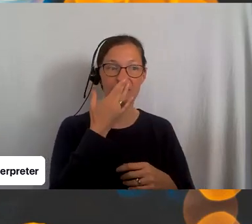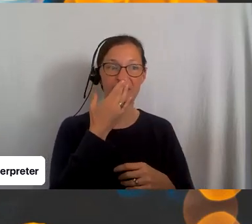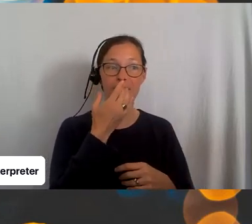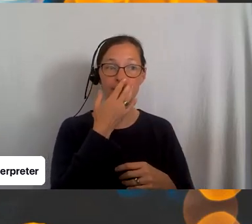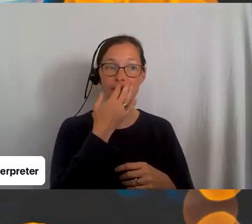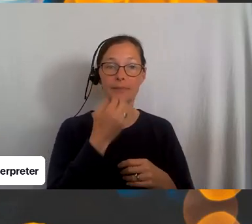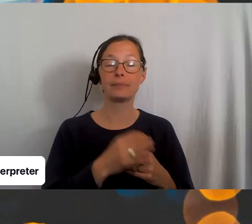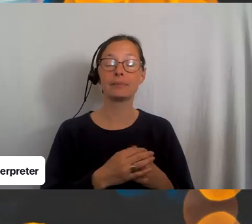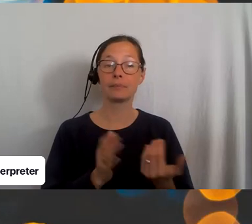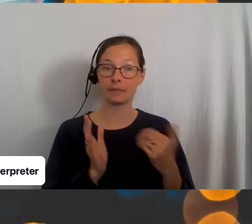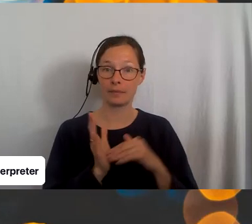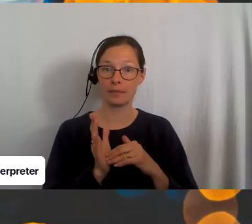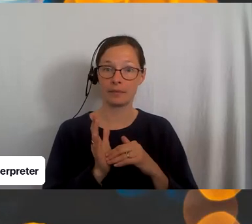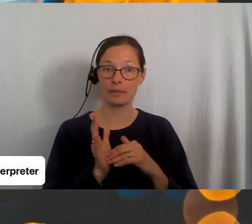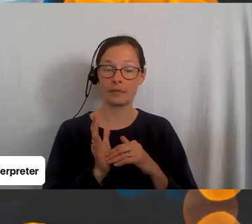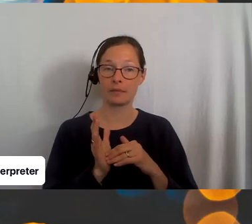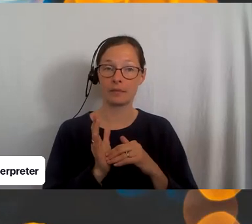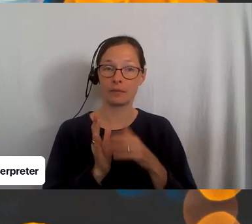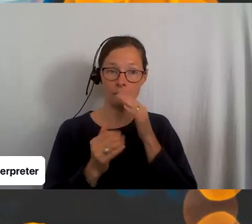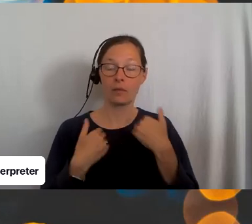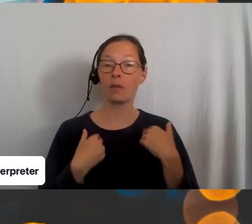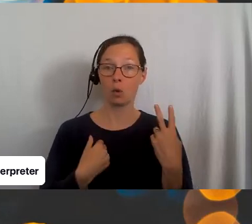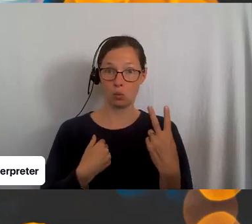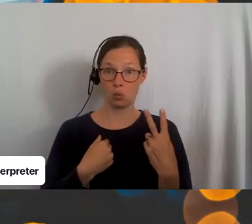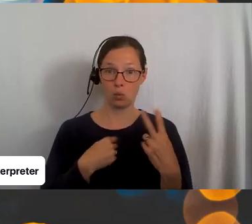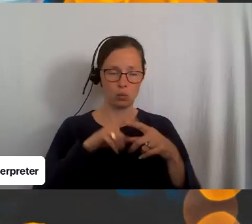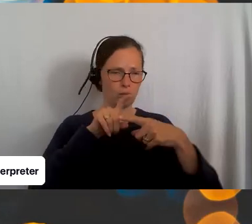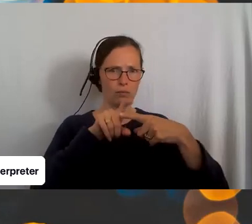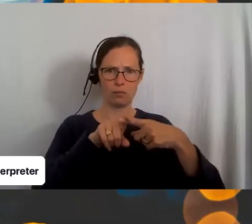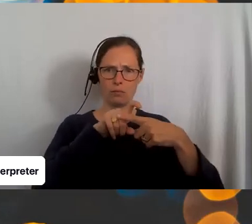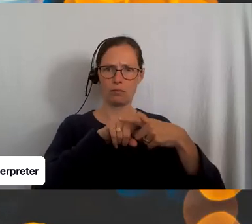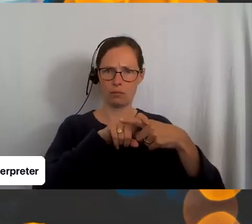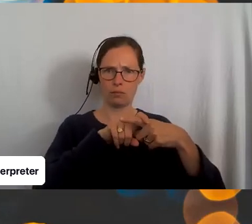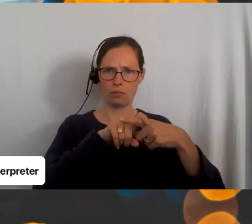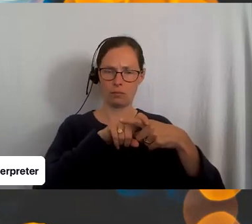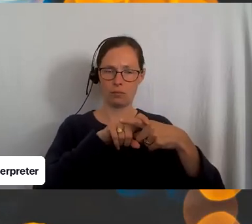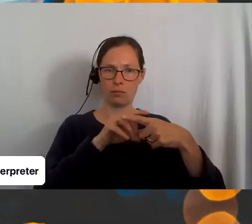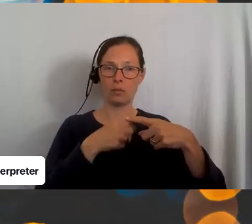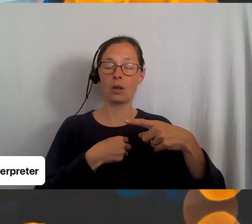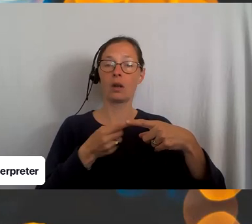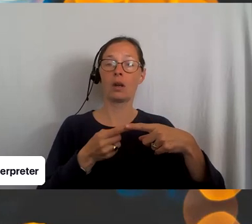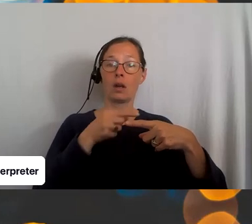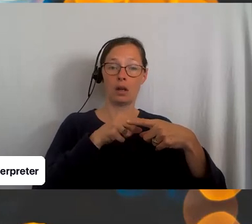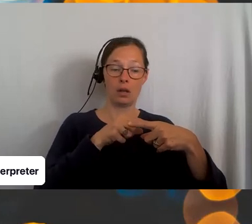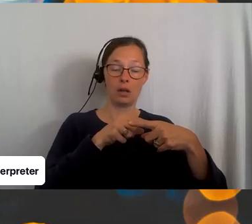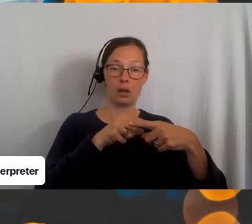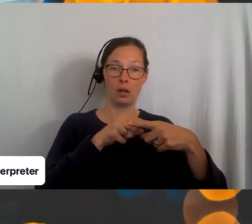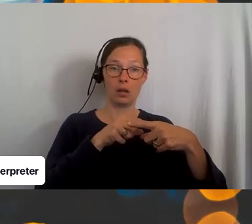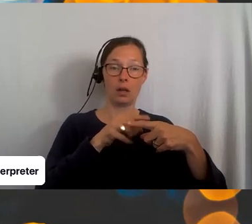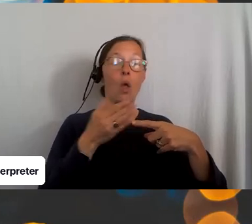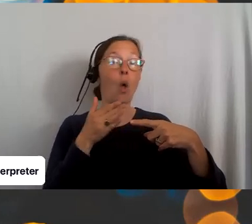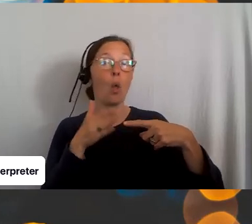And once again, I will have 2 stitches on the needle. I'm going to go bypass the one closest to the